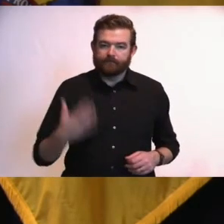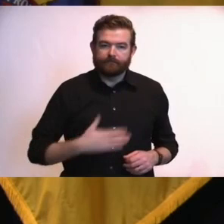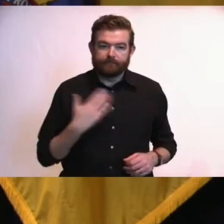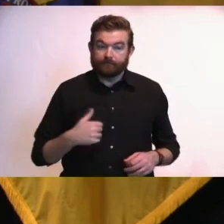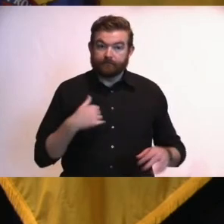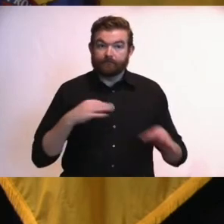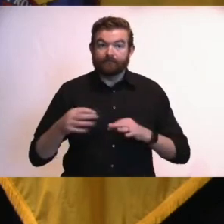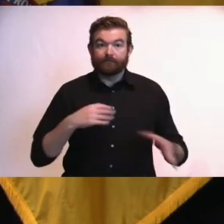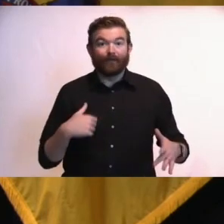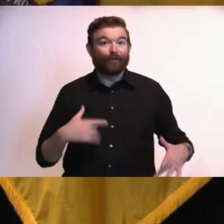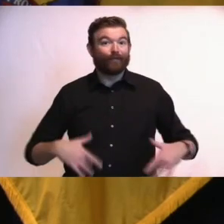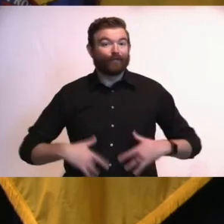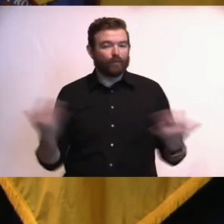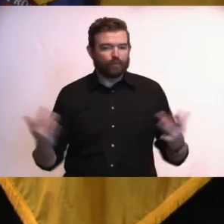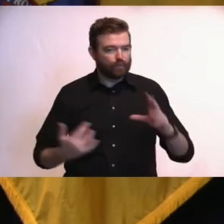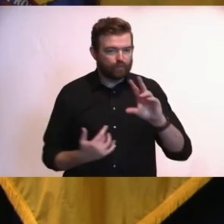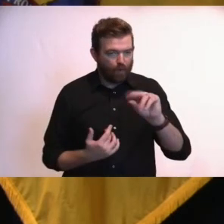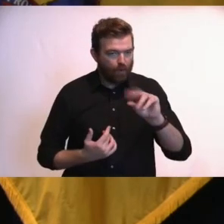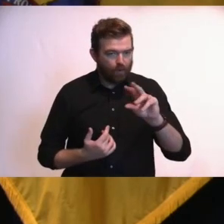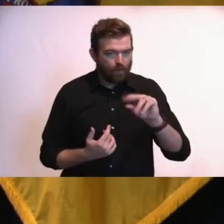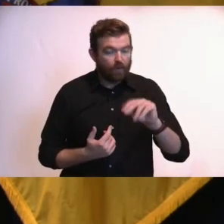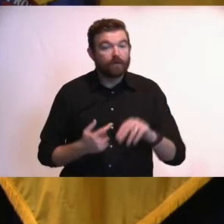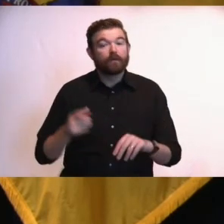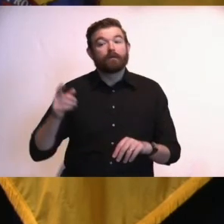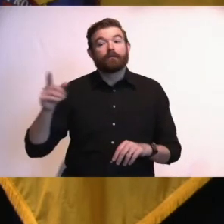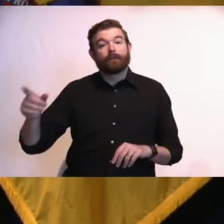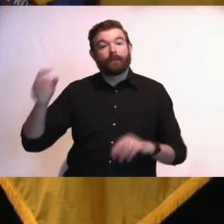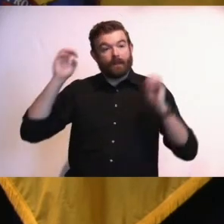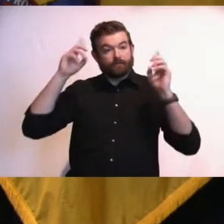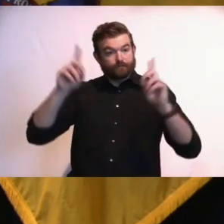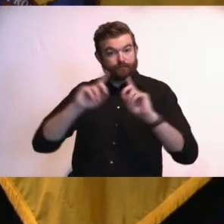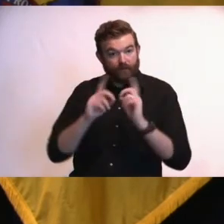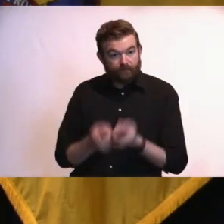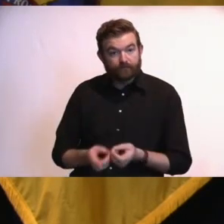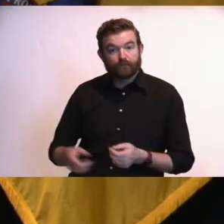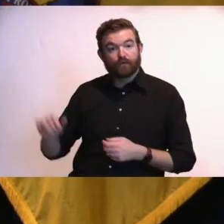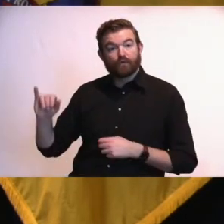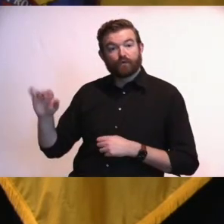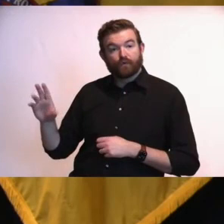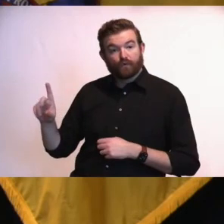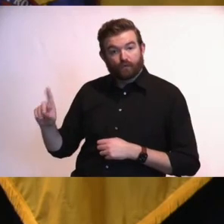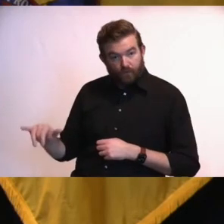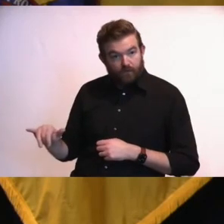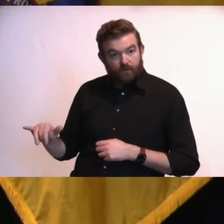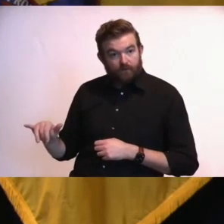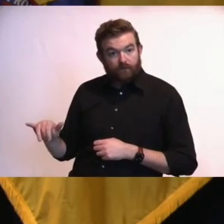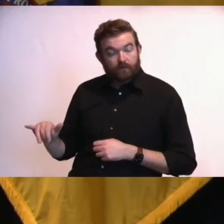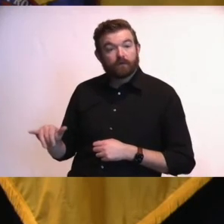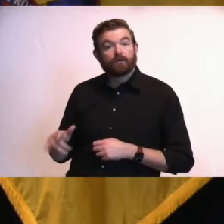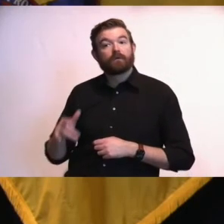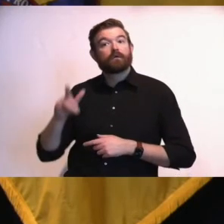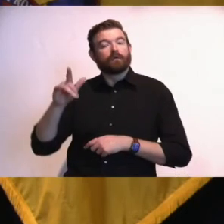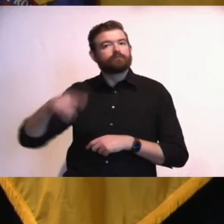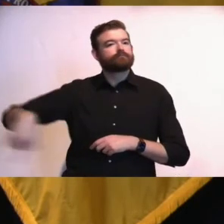of Education, but based on, you heard Judy talking about the upswing of incidents of